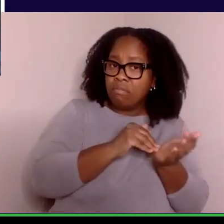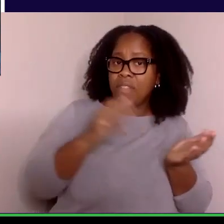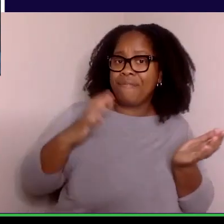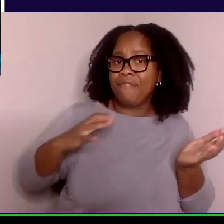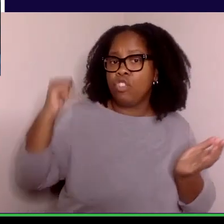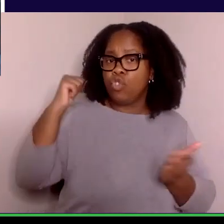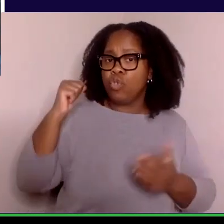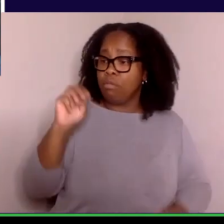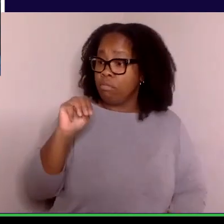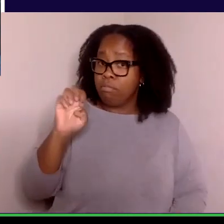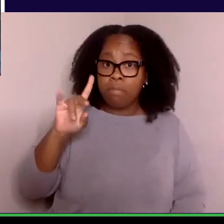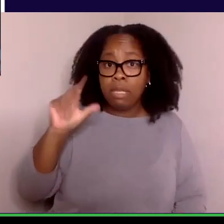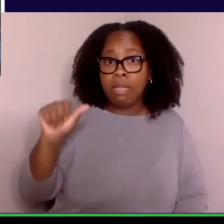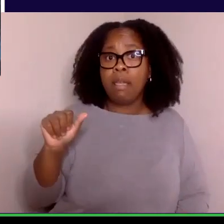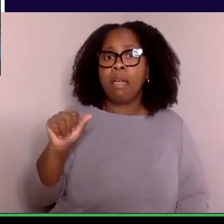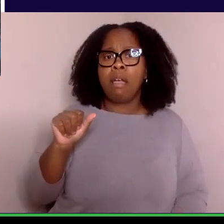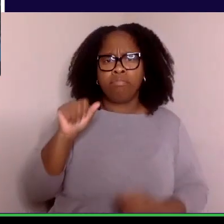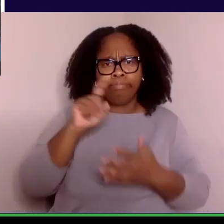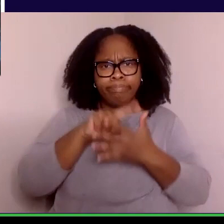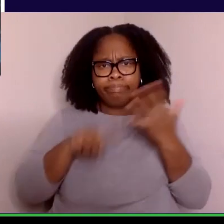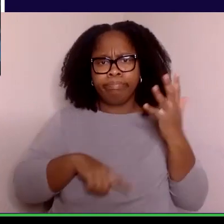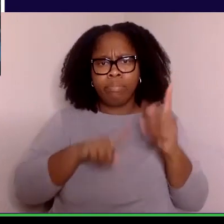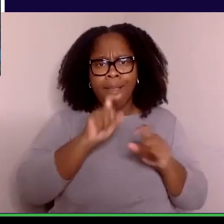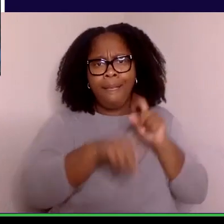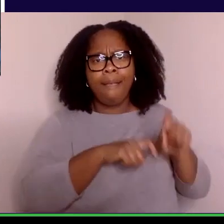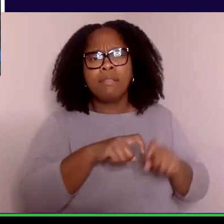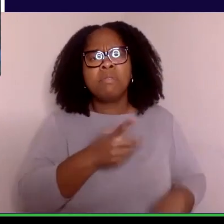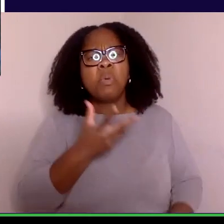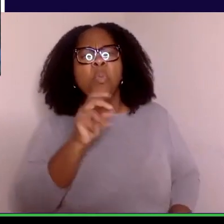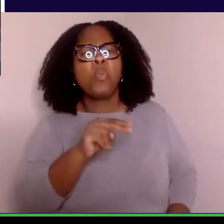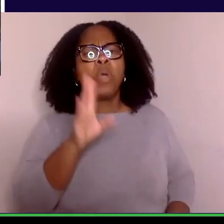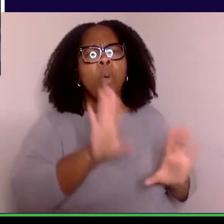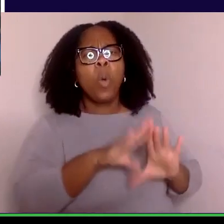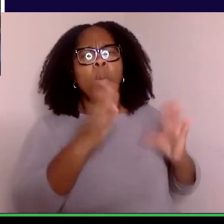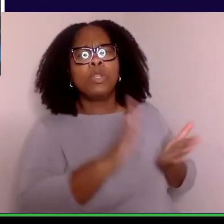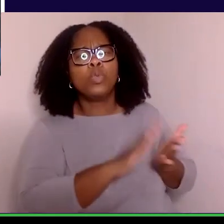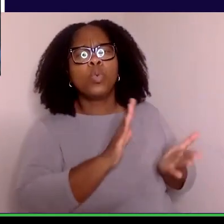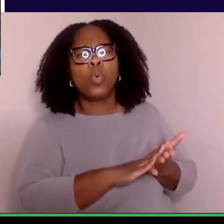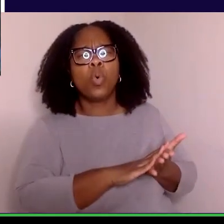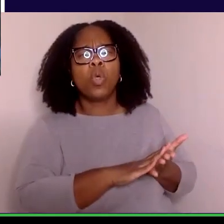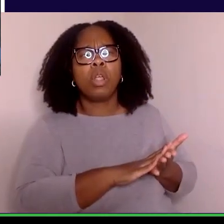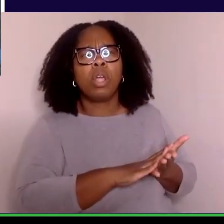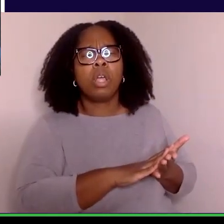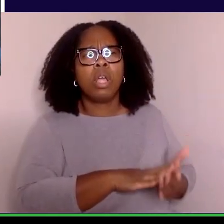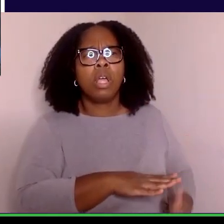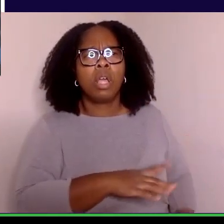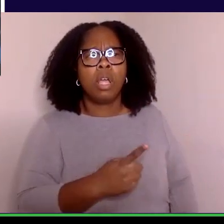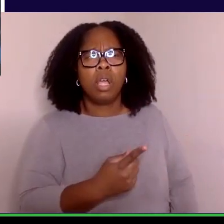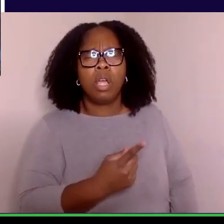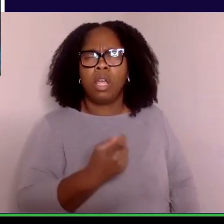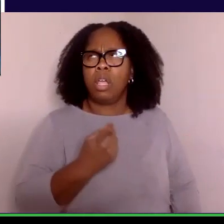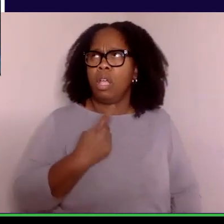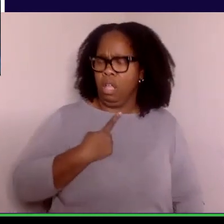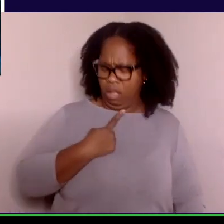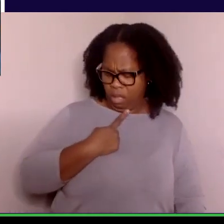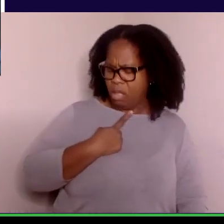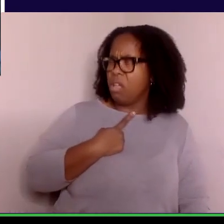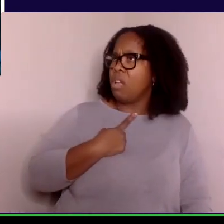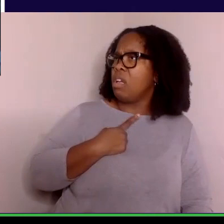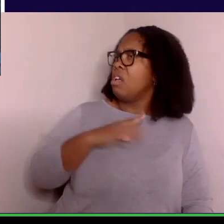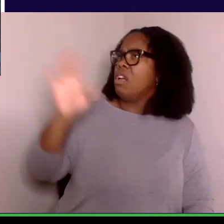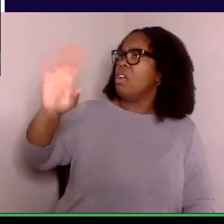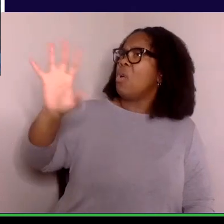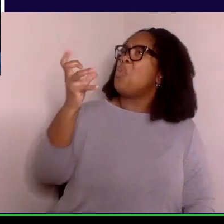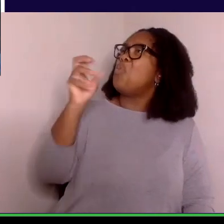open the school? We need to turn around and ask them, when are you going to make it safe for